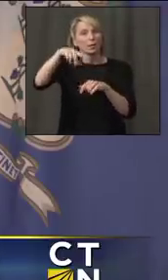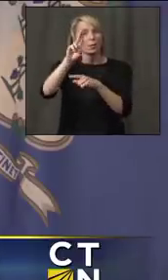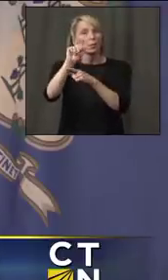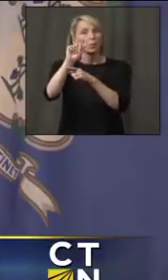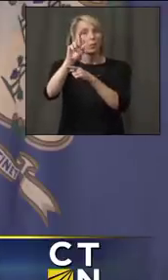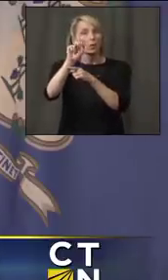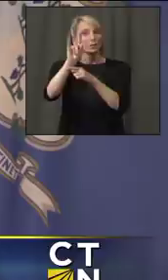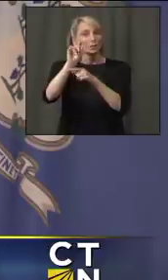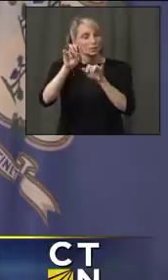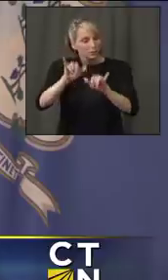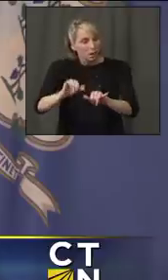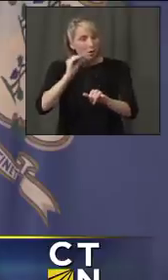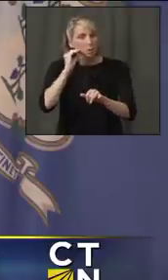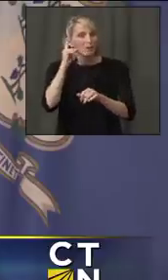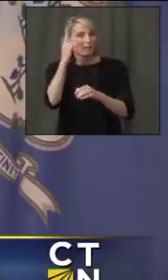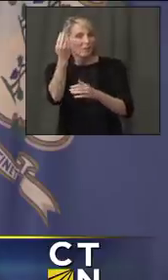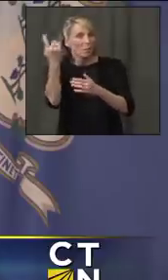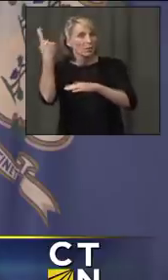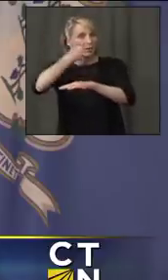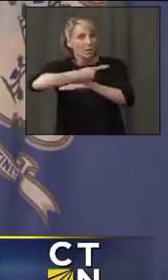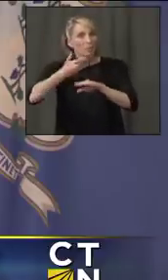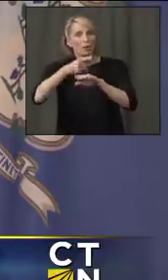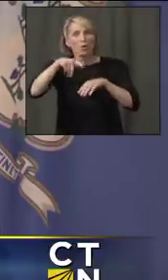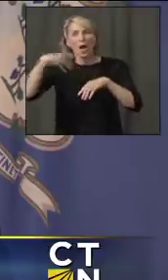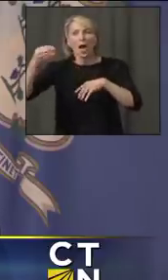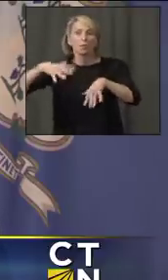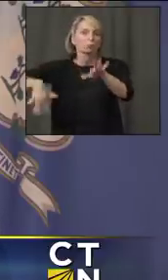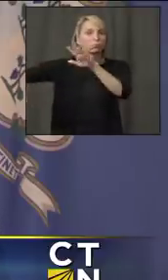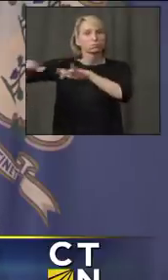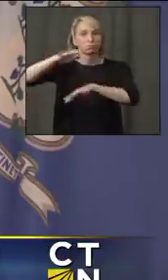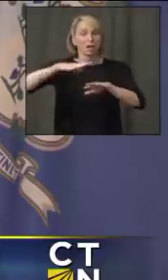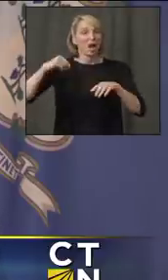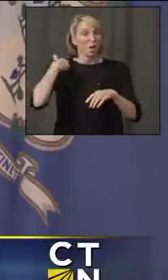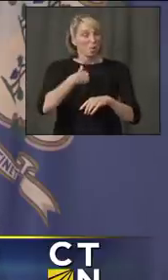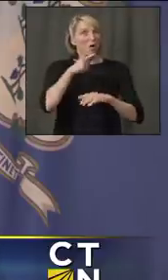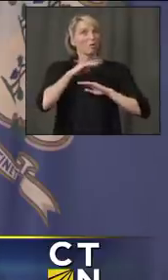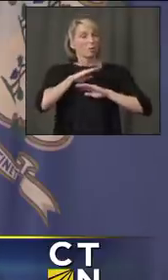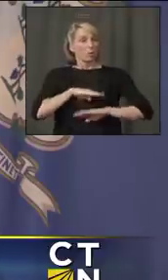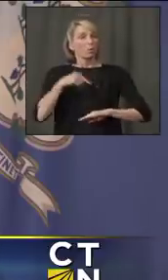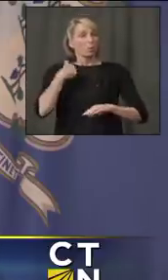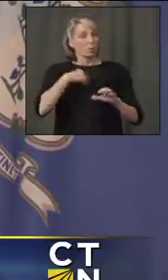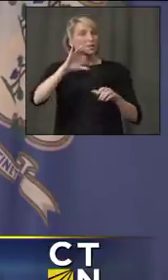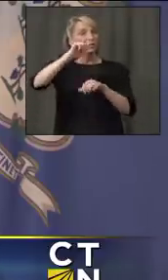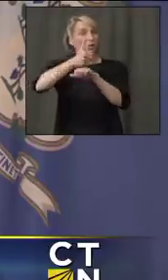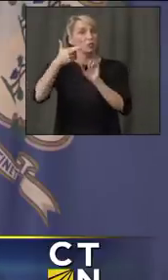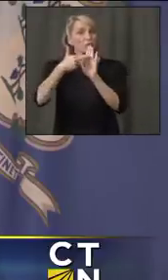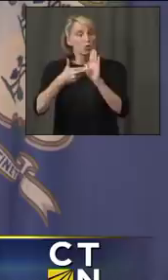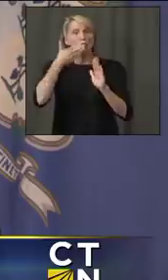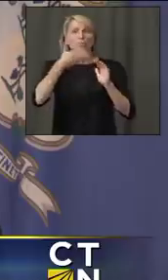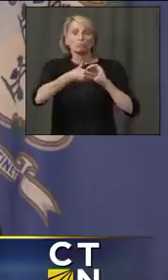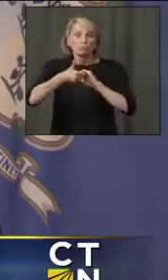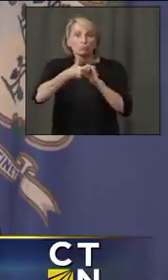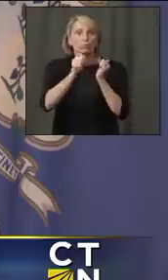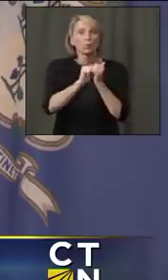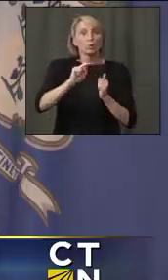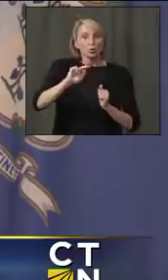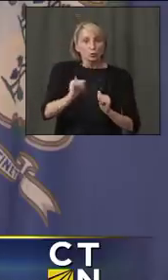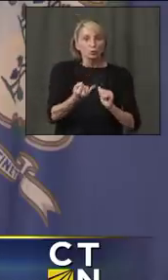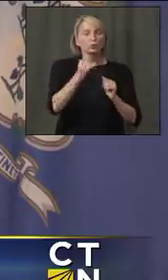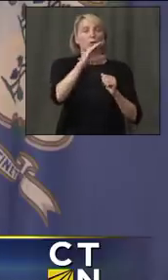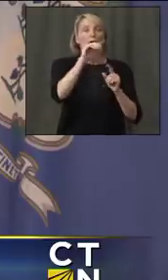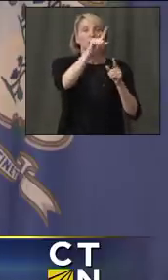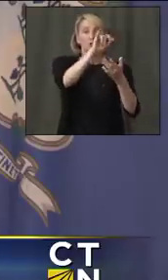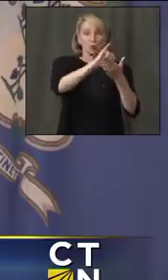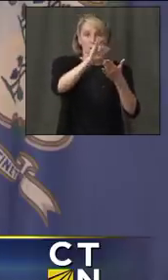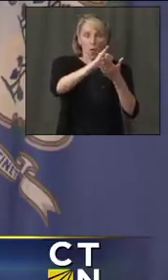from southern Connecticut, where a young high school senior was celebrating in Florida, came back to